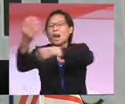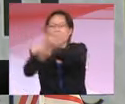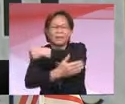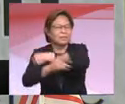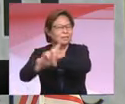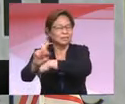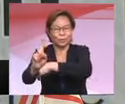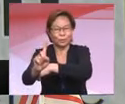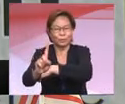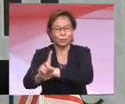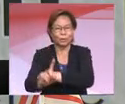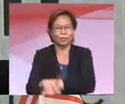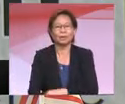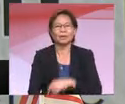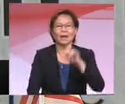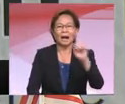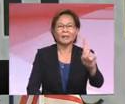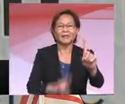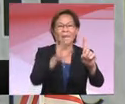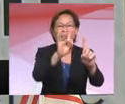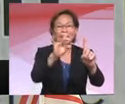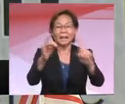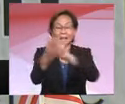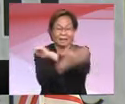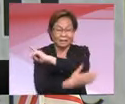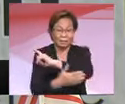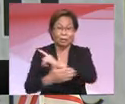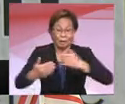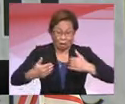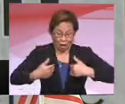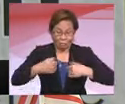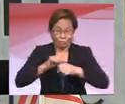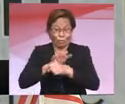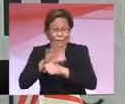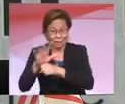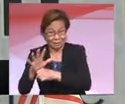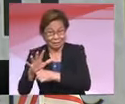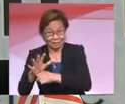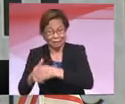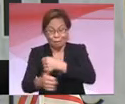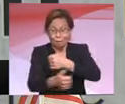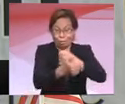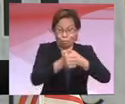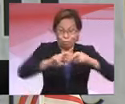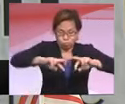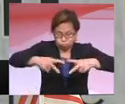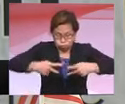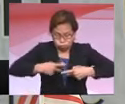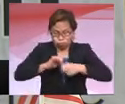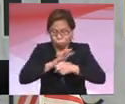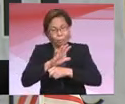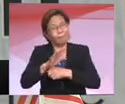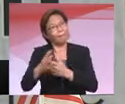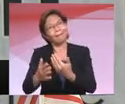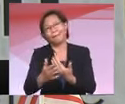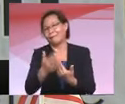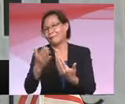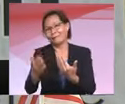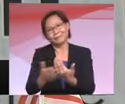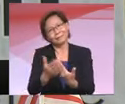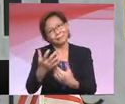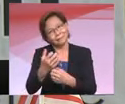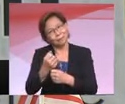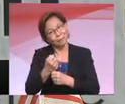so, you know, 188 countries are affected. So the risk of getting the infection is obviously there.